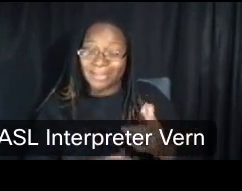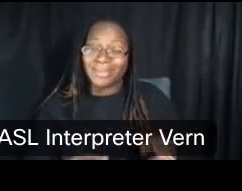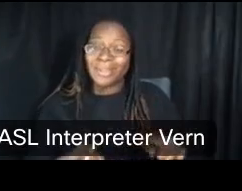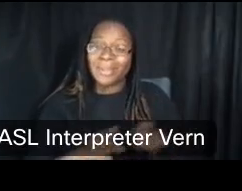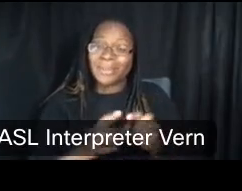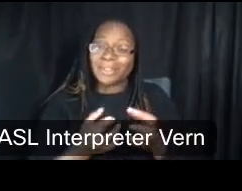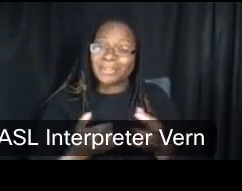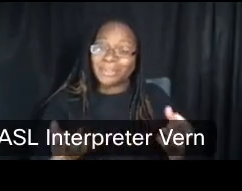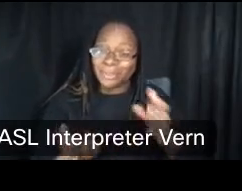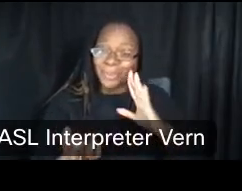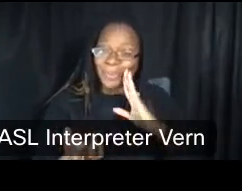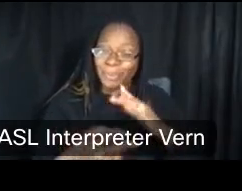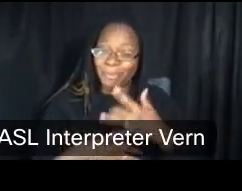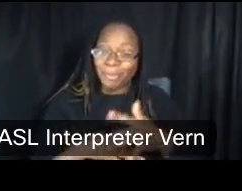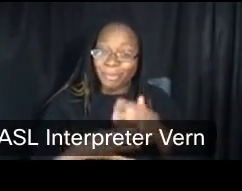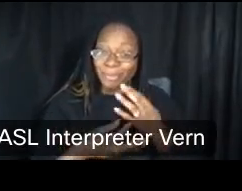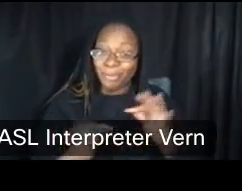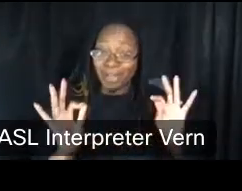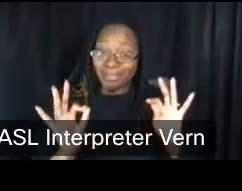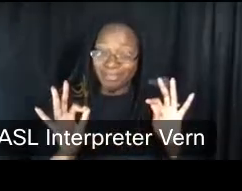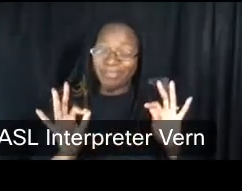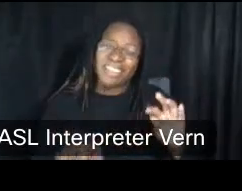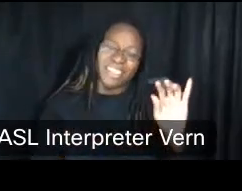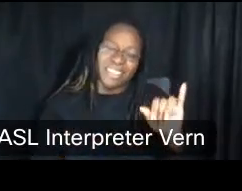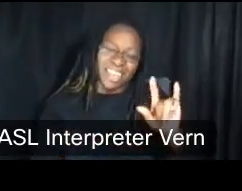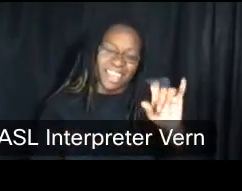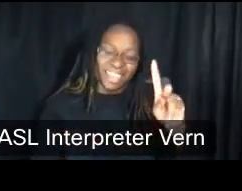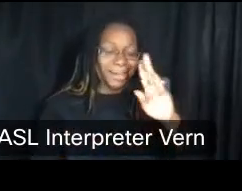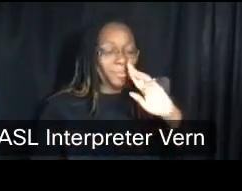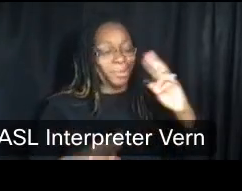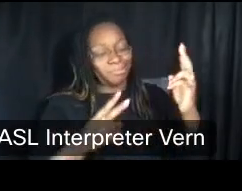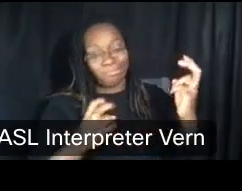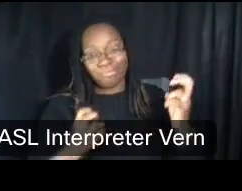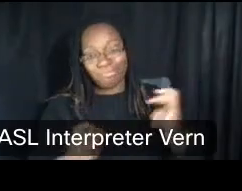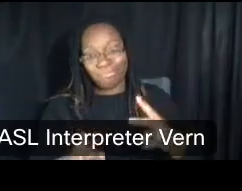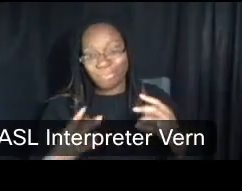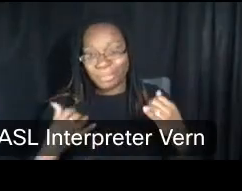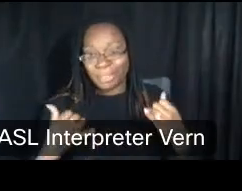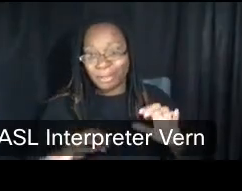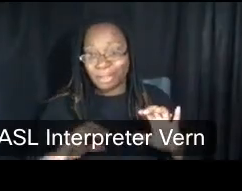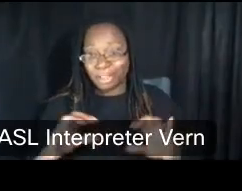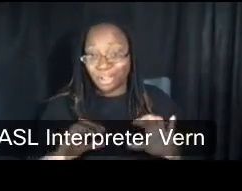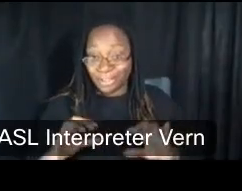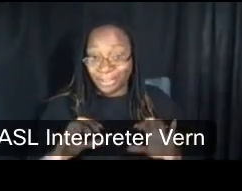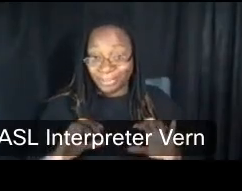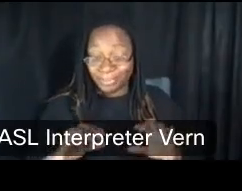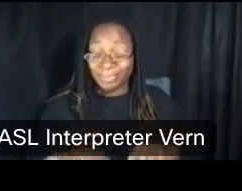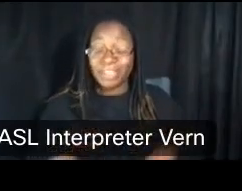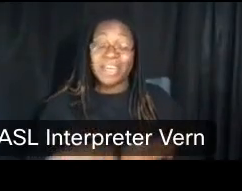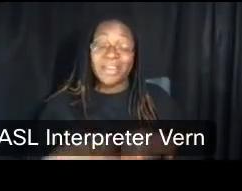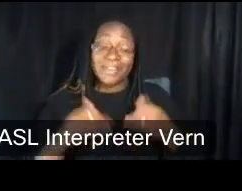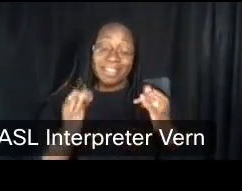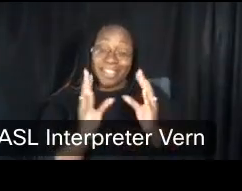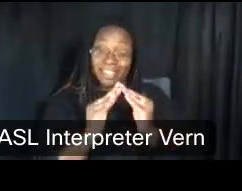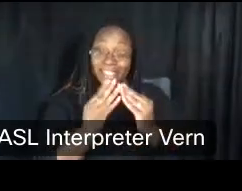chat as well as many others. And also after today's session, you'll receive a copy of the slides